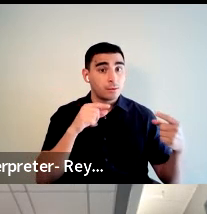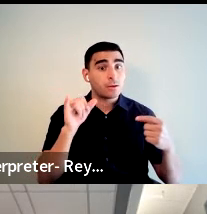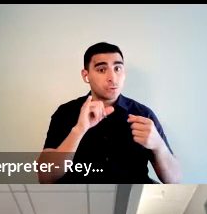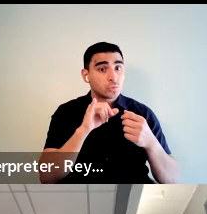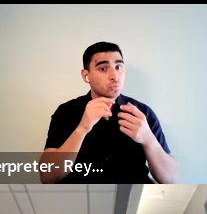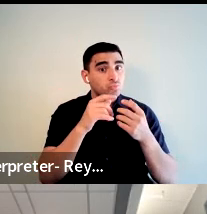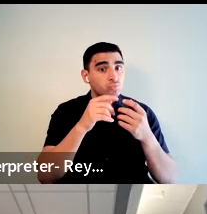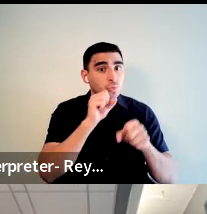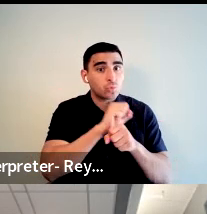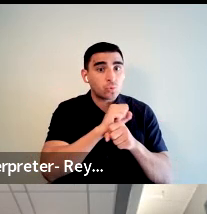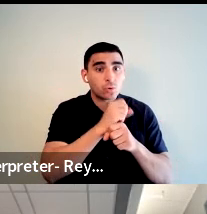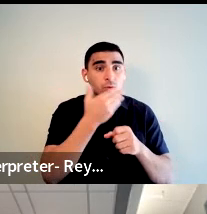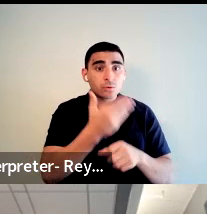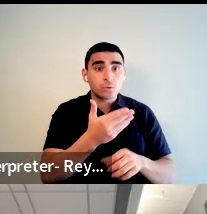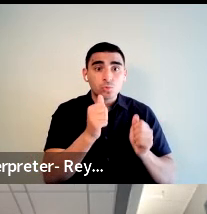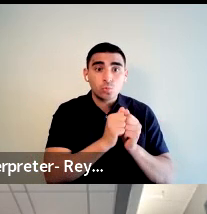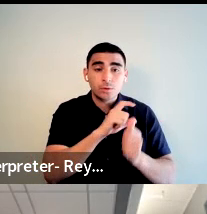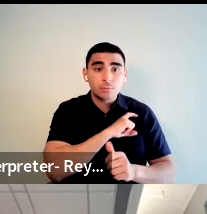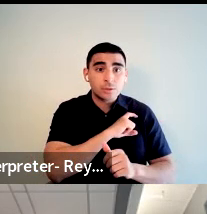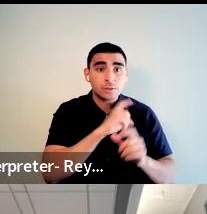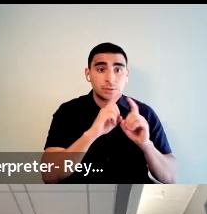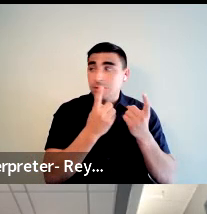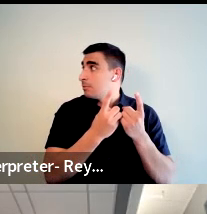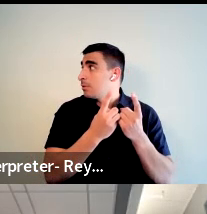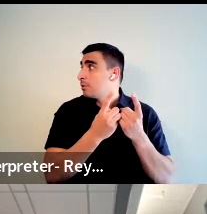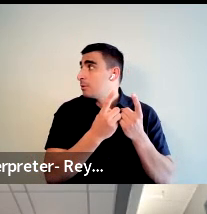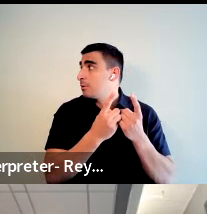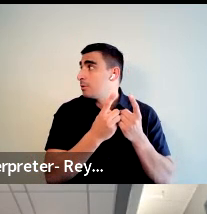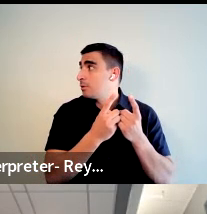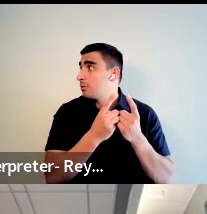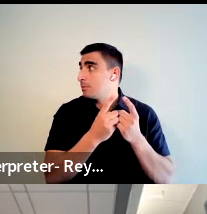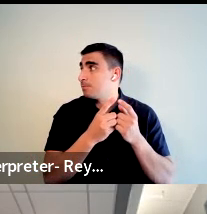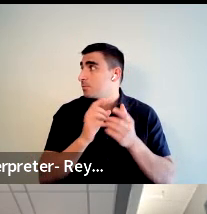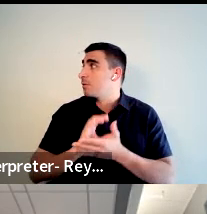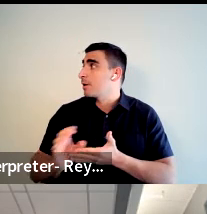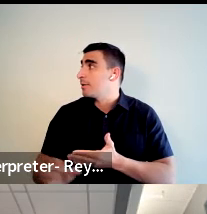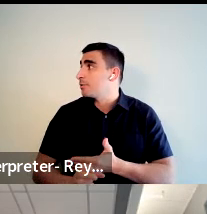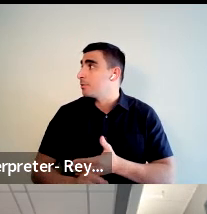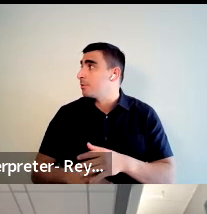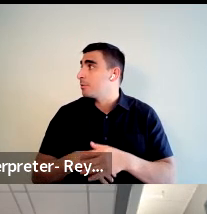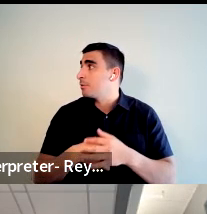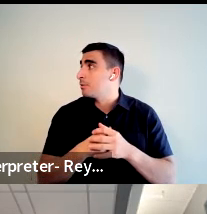department, who has had to learn to be fairly self-sufficient given our distance from